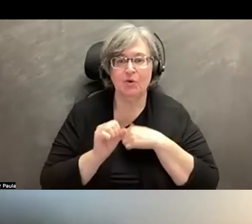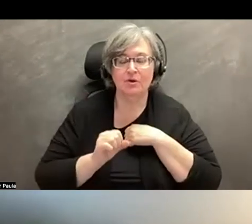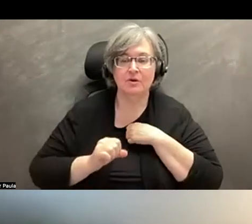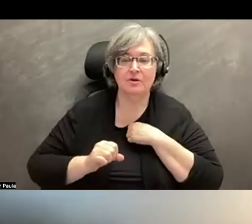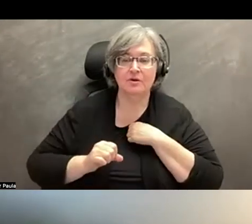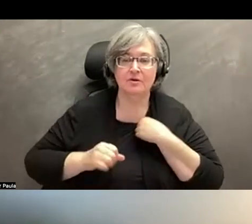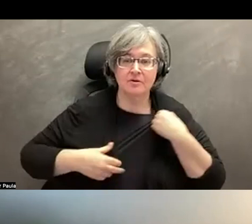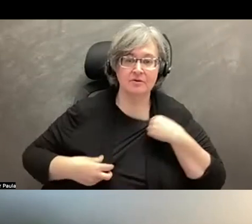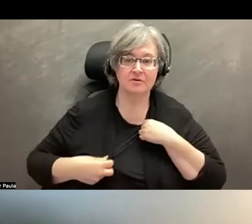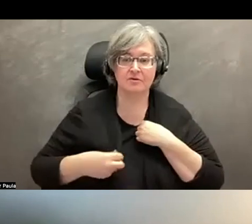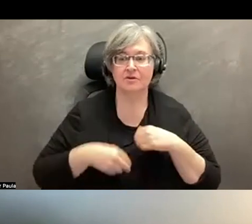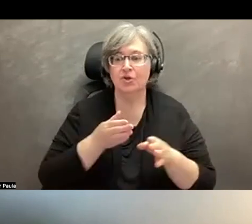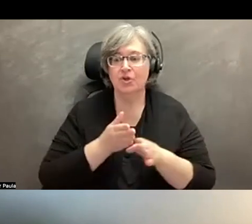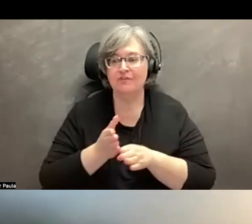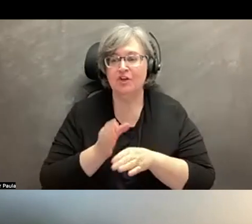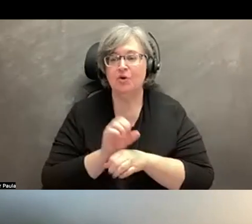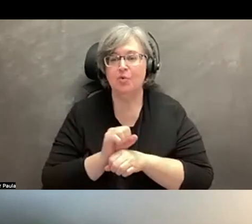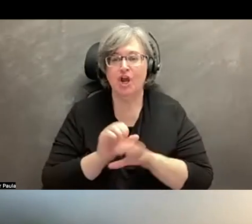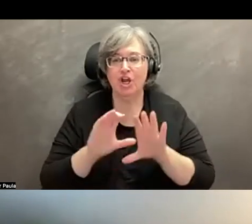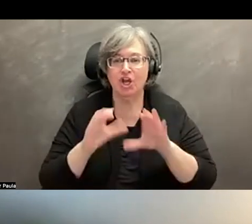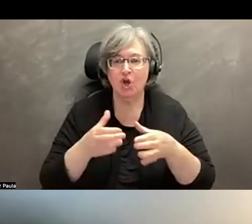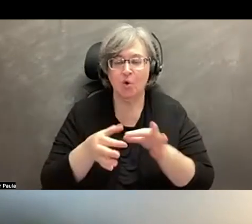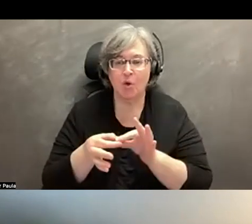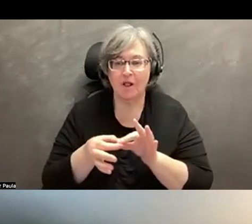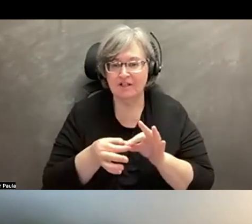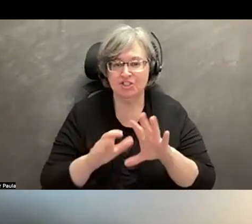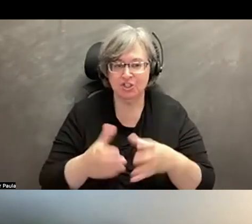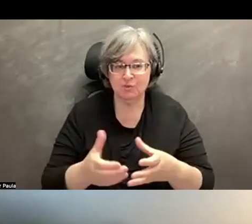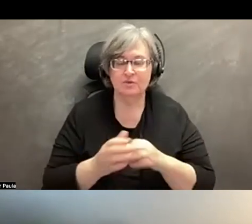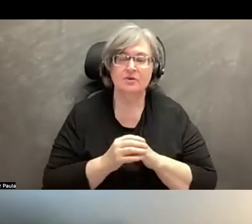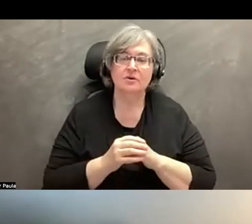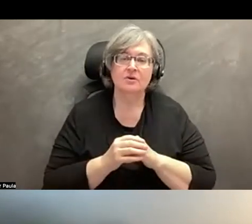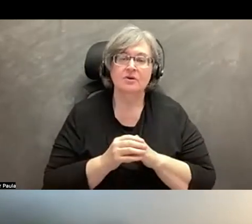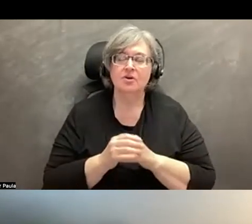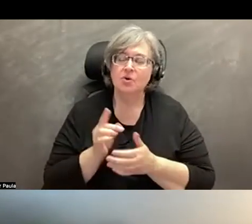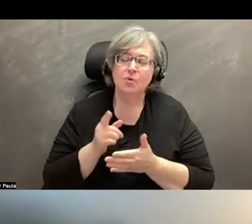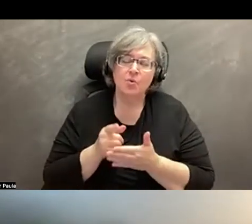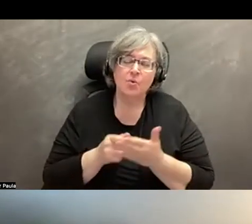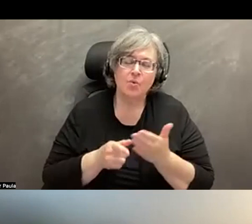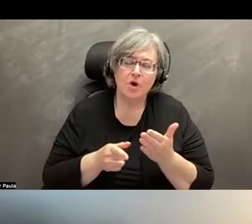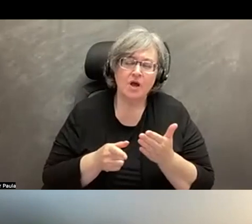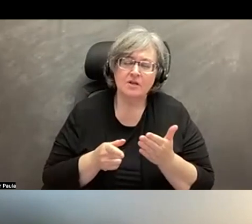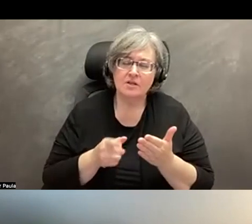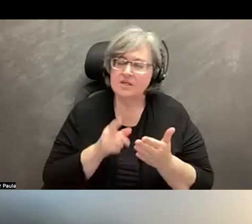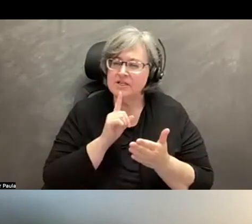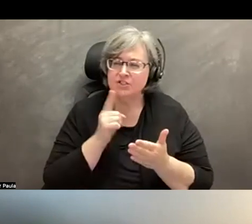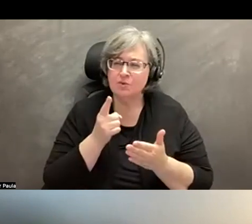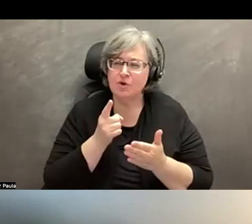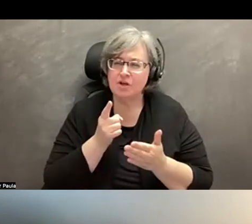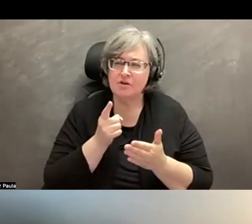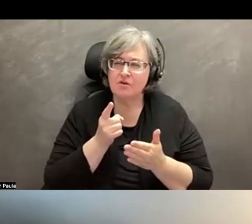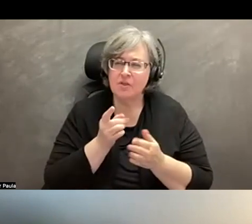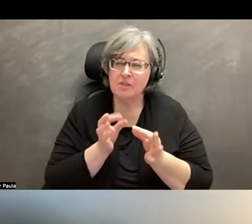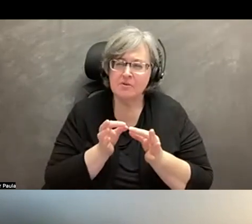field, and you work at a coalition in particularly, what is one of the main reasons why